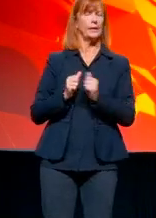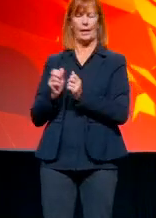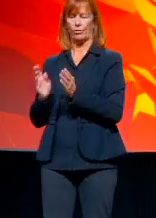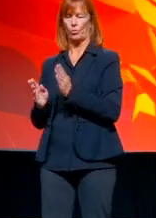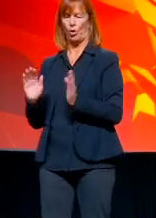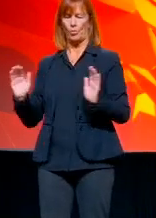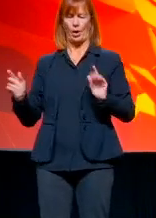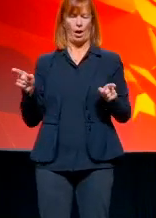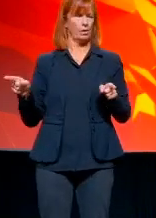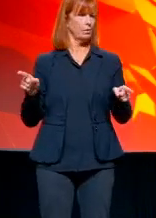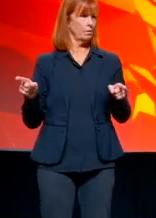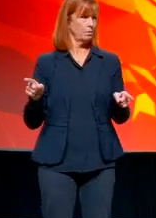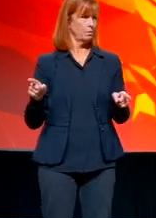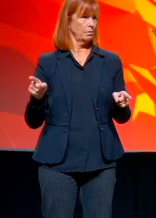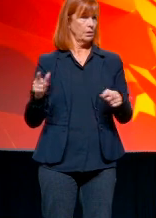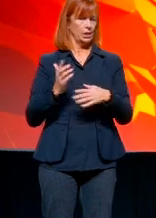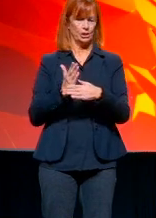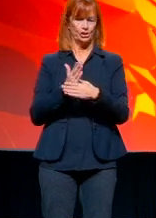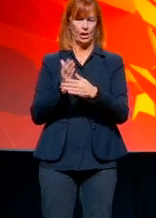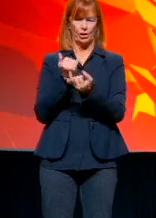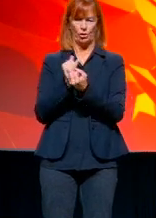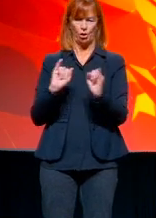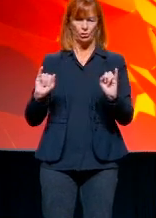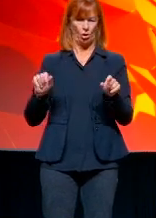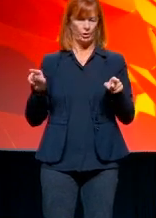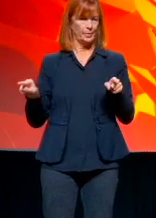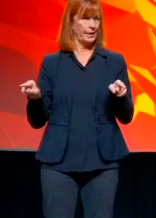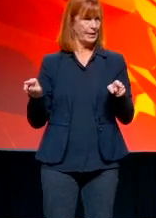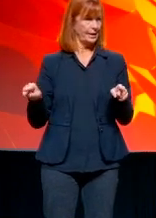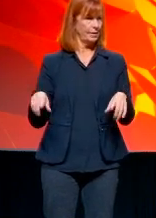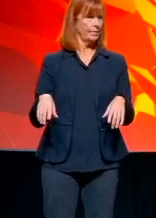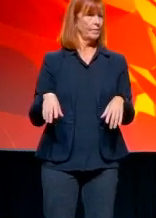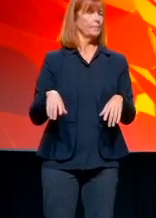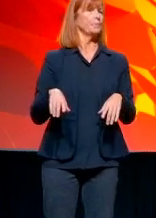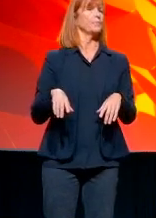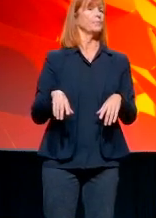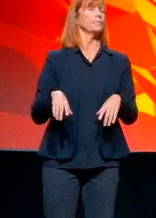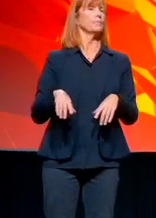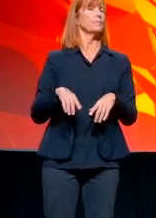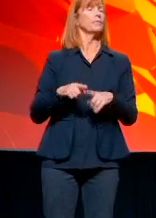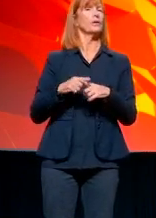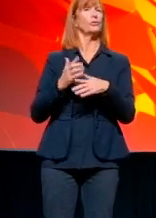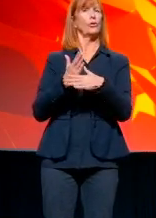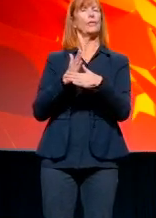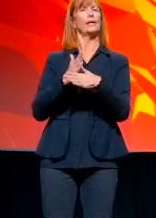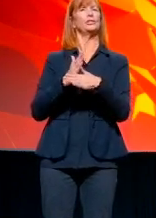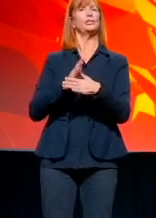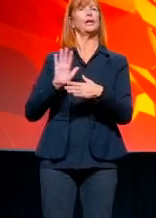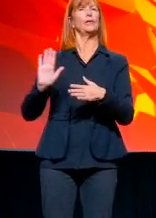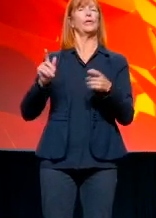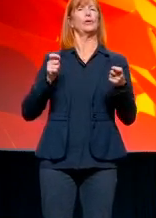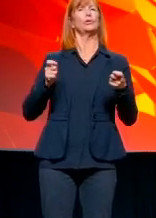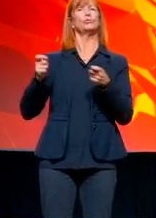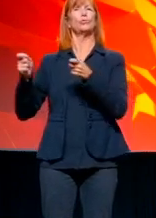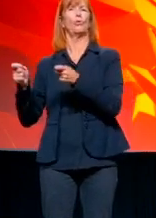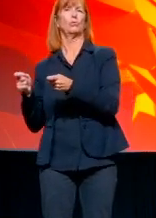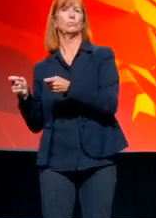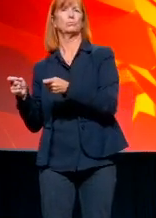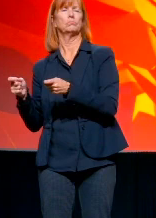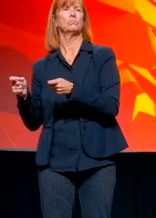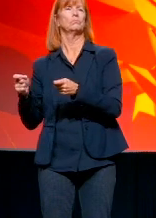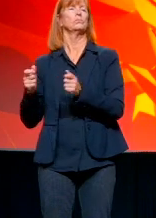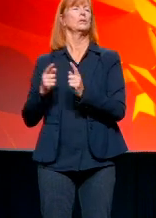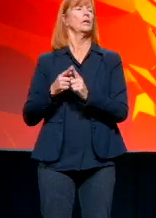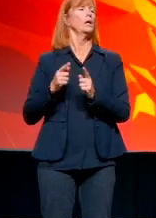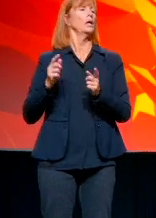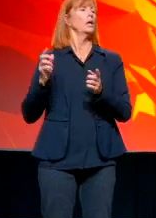shared autonomy setup that because like so they share like the control of the system, like so the robot does the